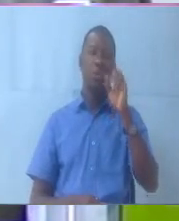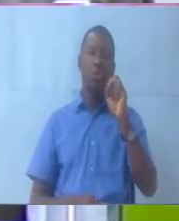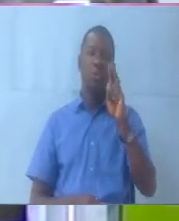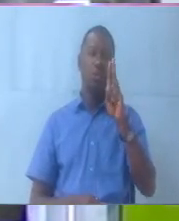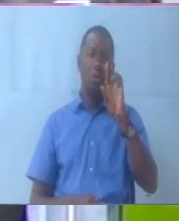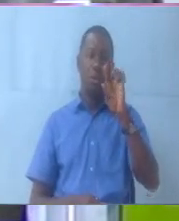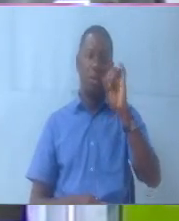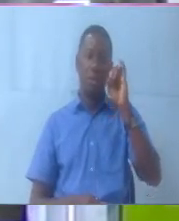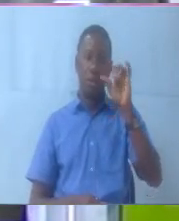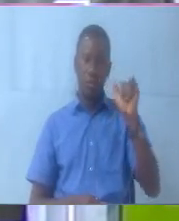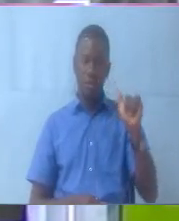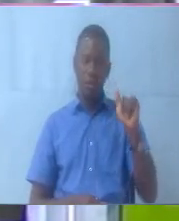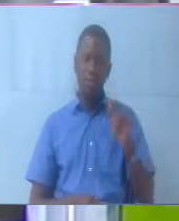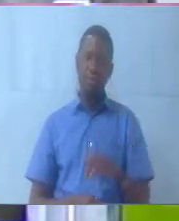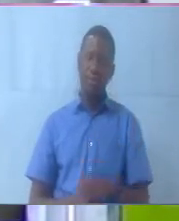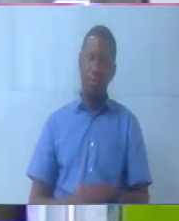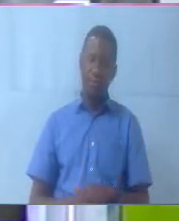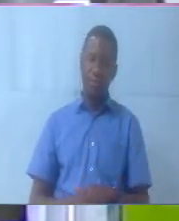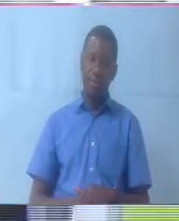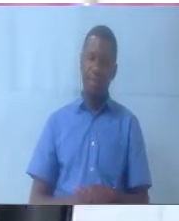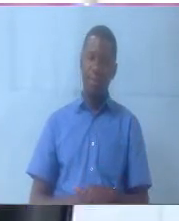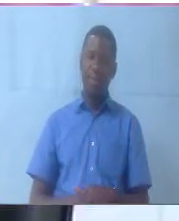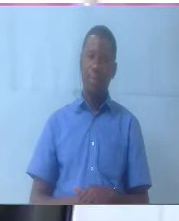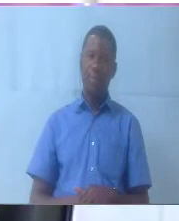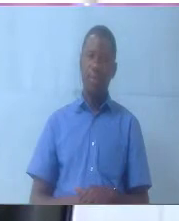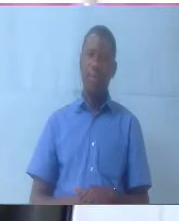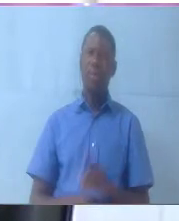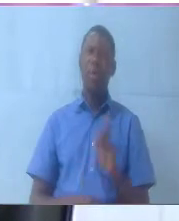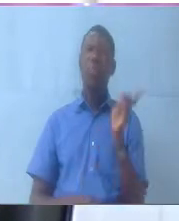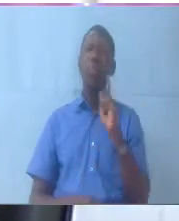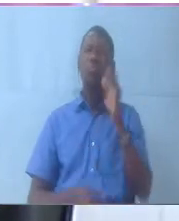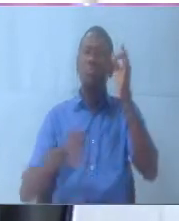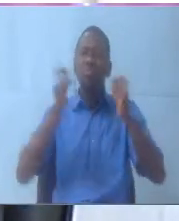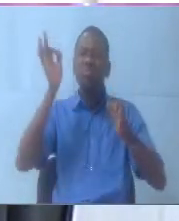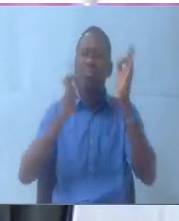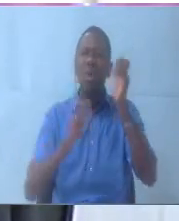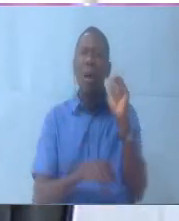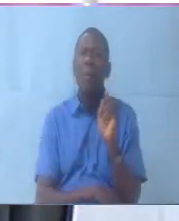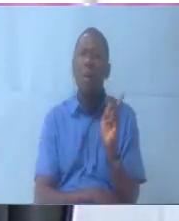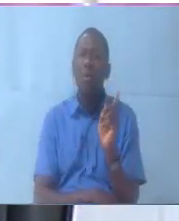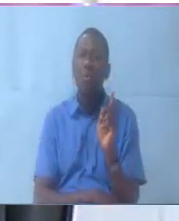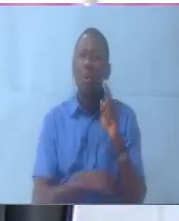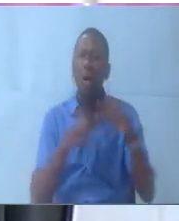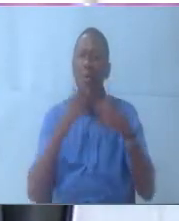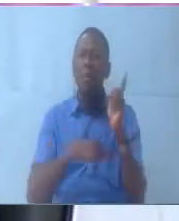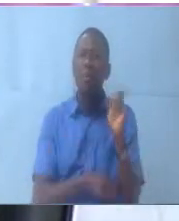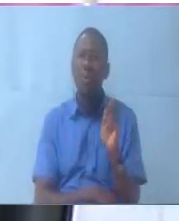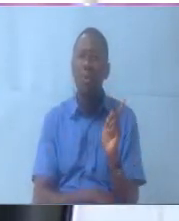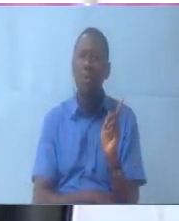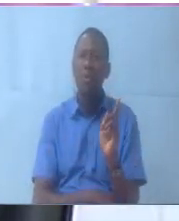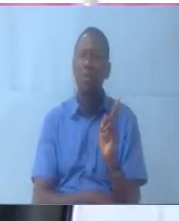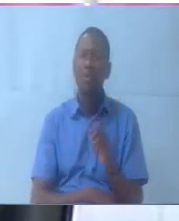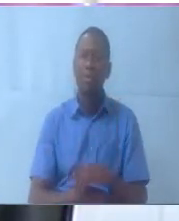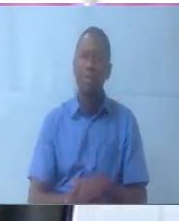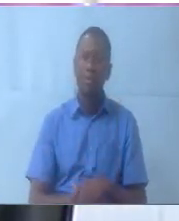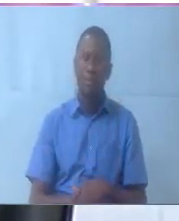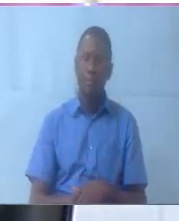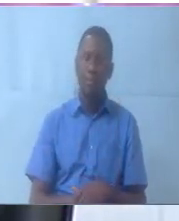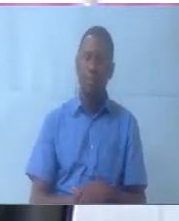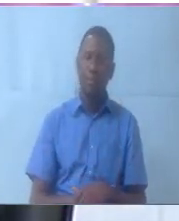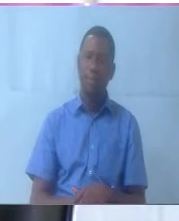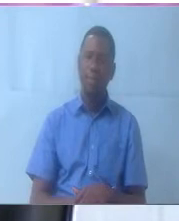it's about? Case nyim foisi kibar din na ko nyindo case nyim be tata na munang. That case was Yaya